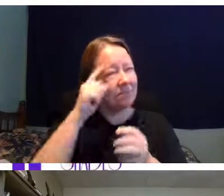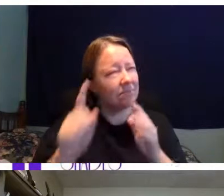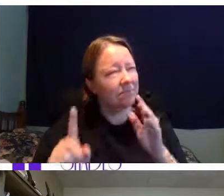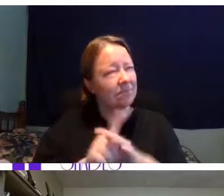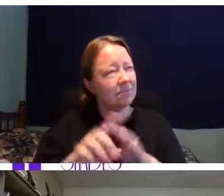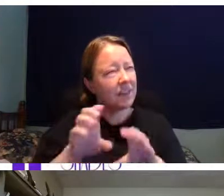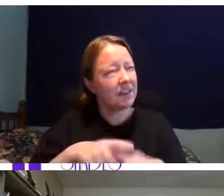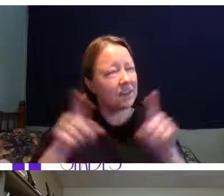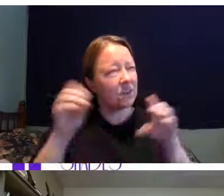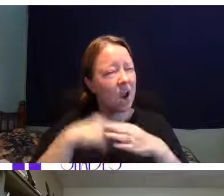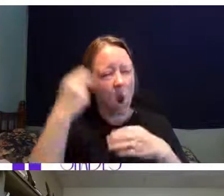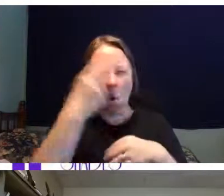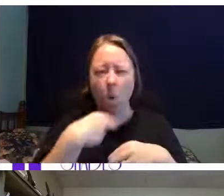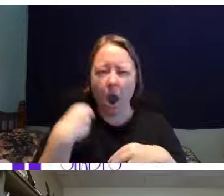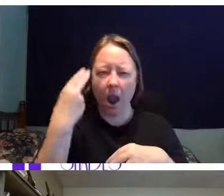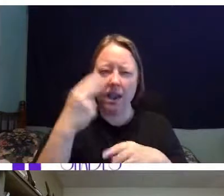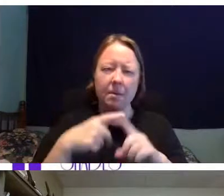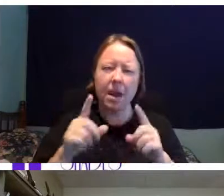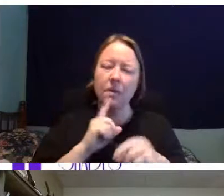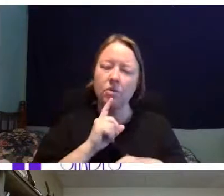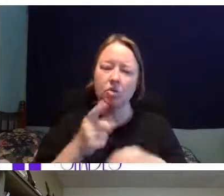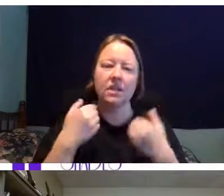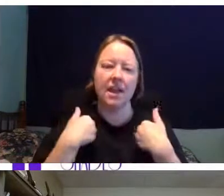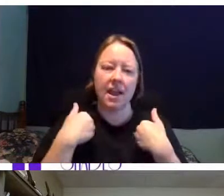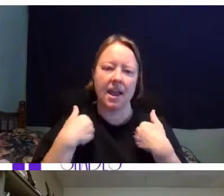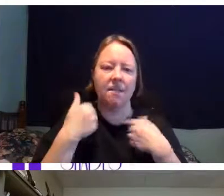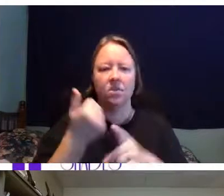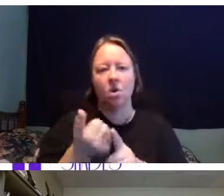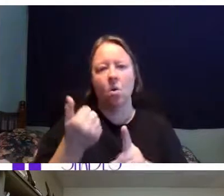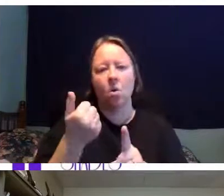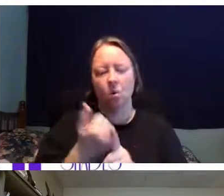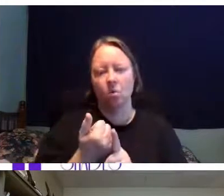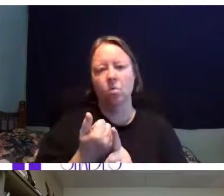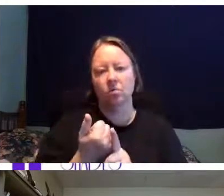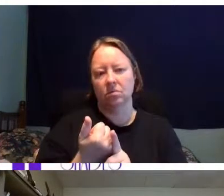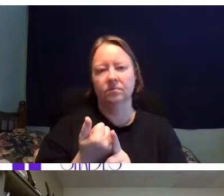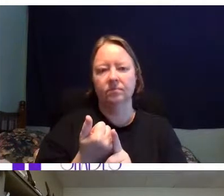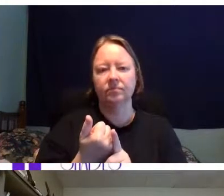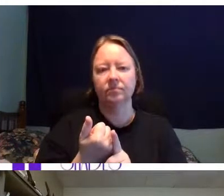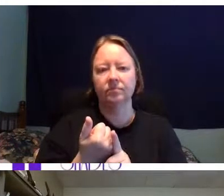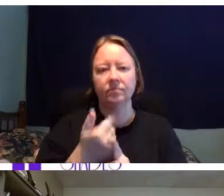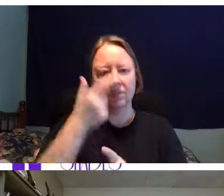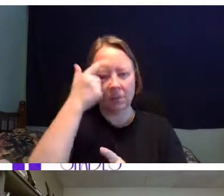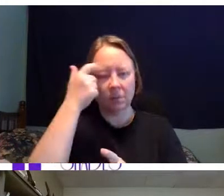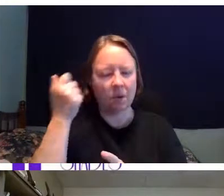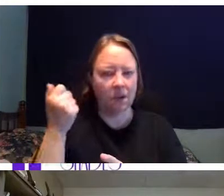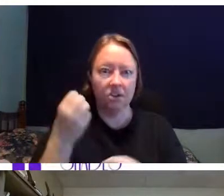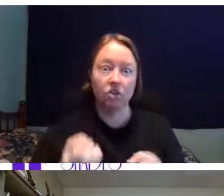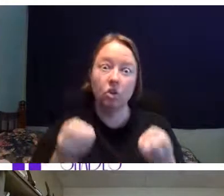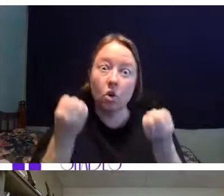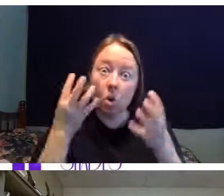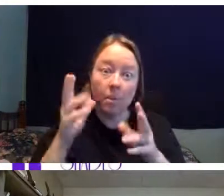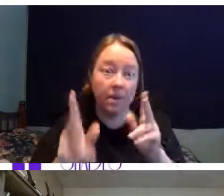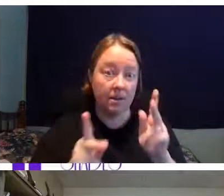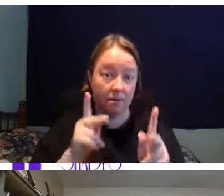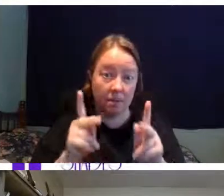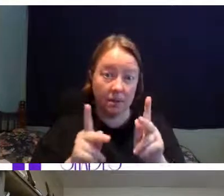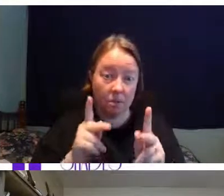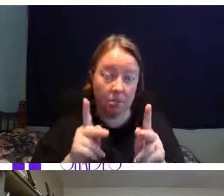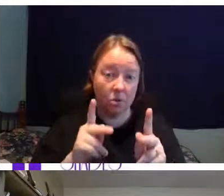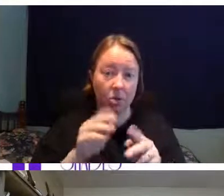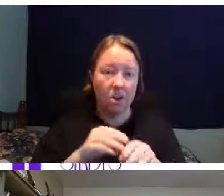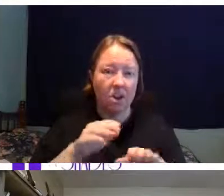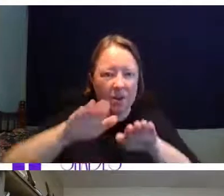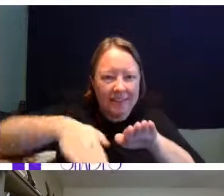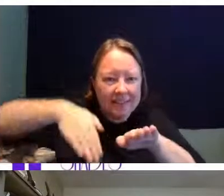Hawaii, but I'm sure they had, their own set of, just because of so many, people were on skateboards a